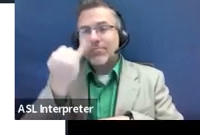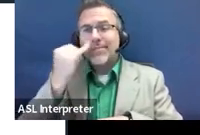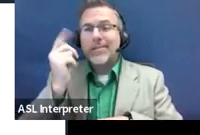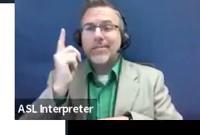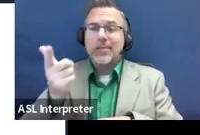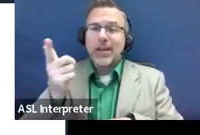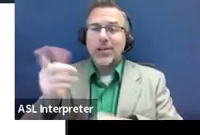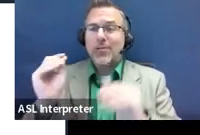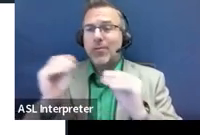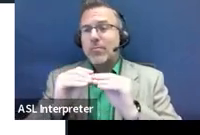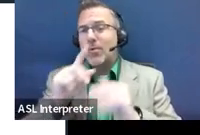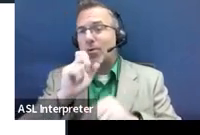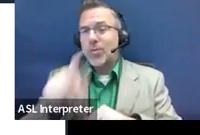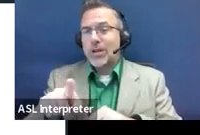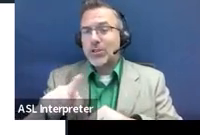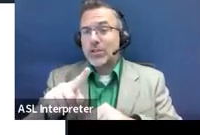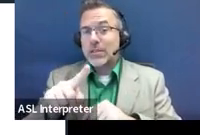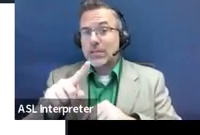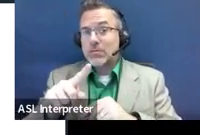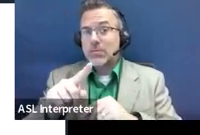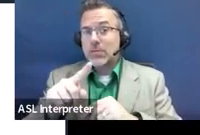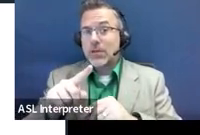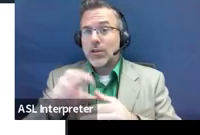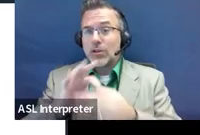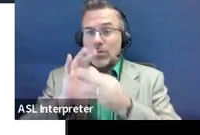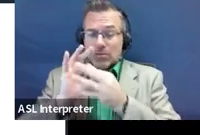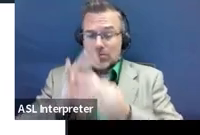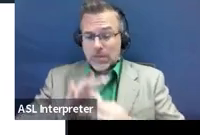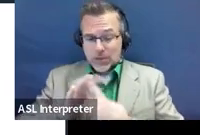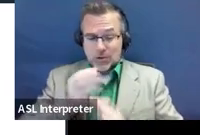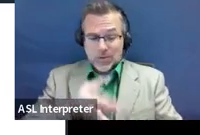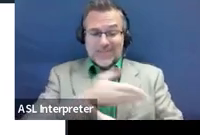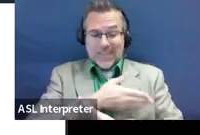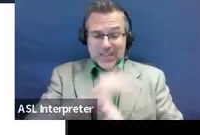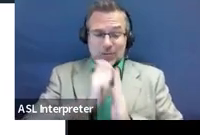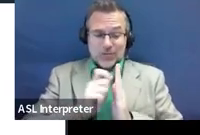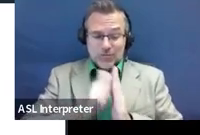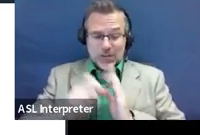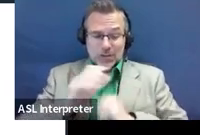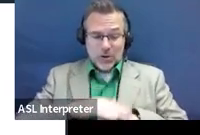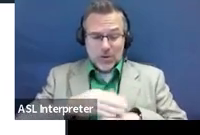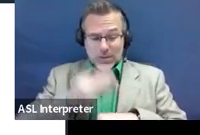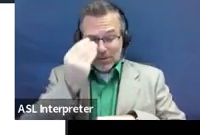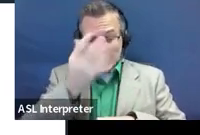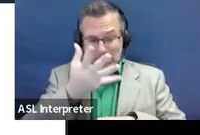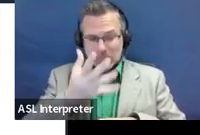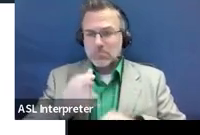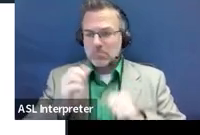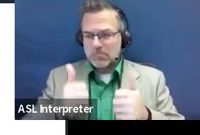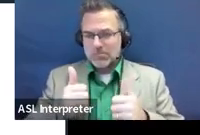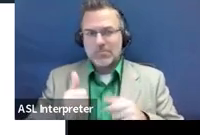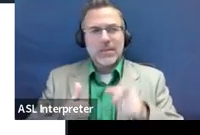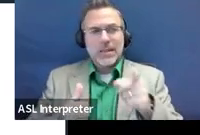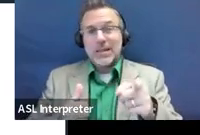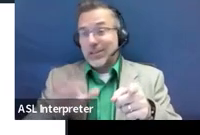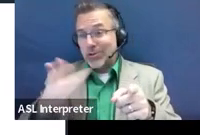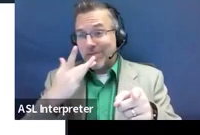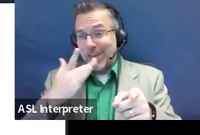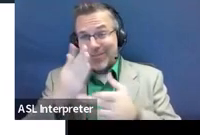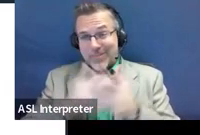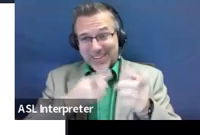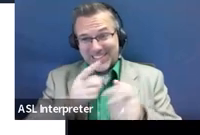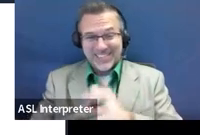written notice, feel free to come back to that. It's okay. So the written notice, this is everyone's favorite, right?